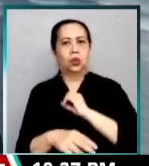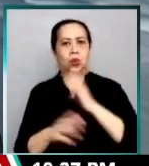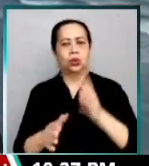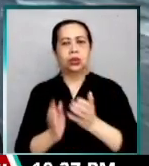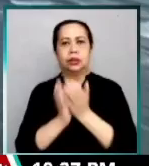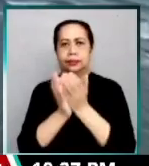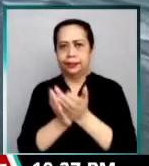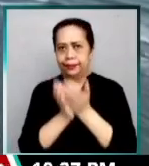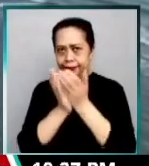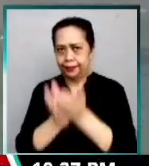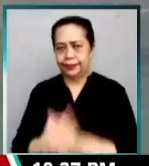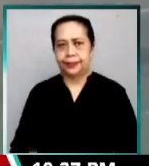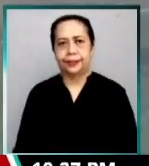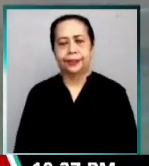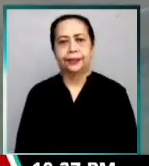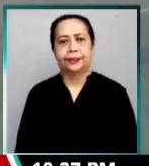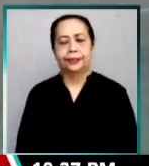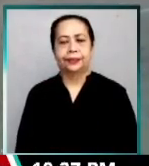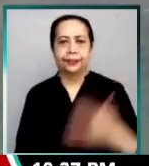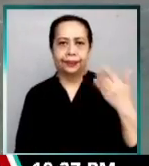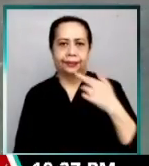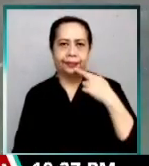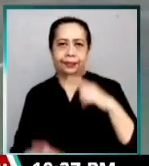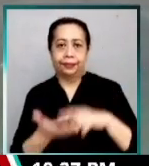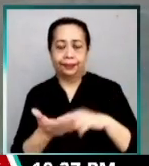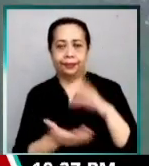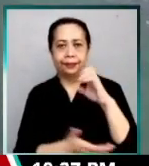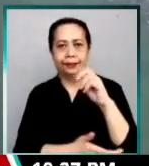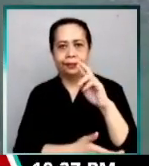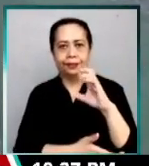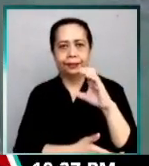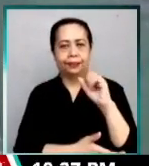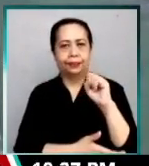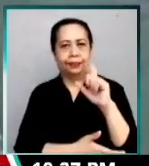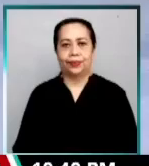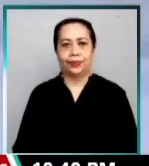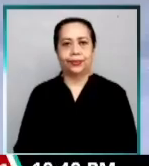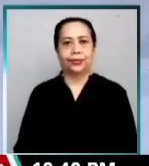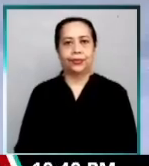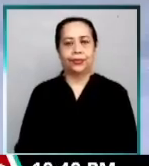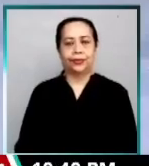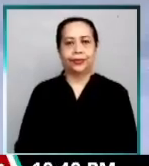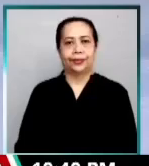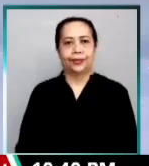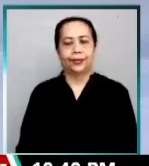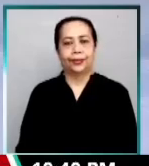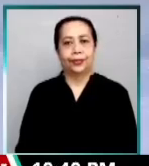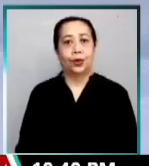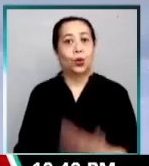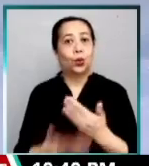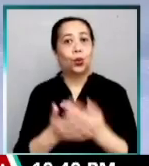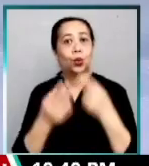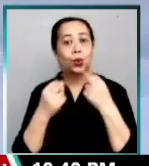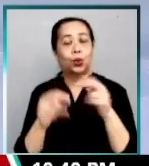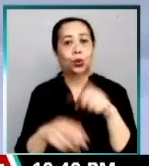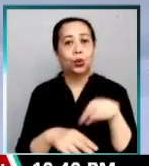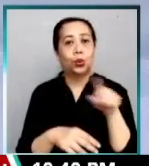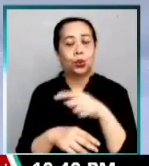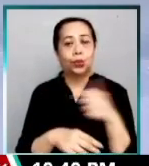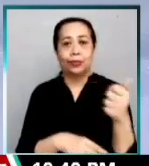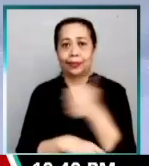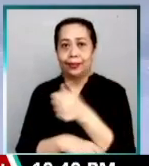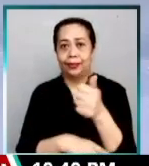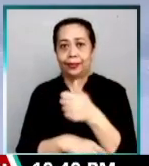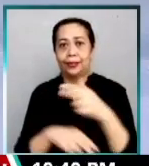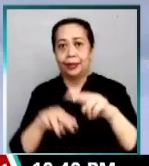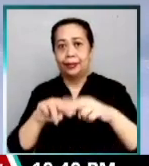Empress. Cedric Castillo nagbabalita para sa GMA Integrated News. Good news naman sa mga motorista. May bawas